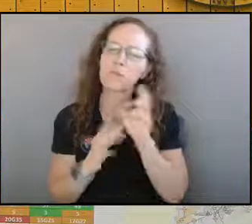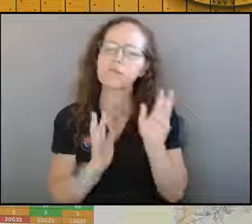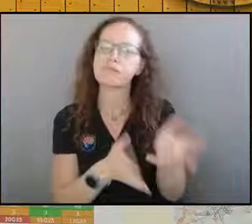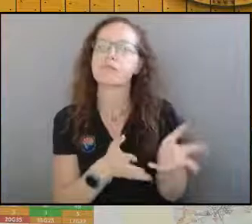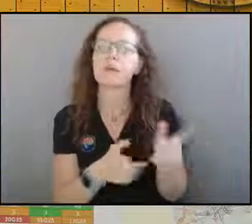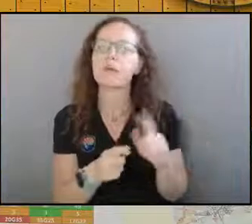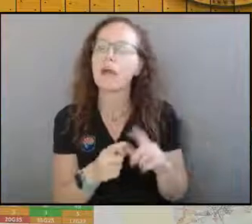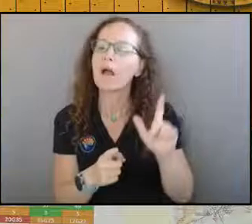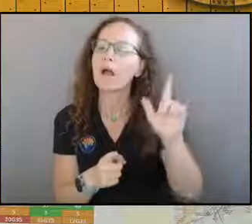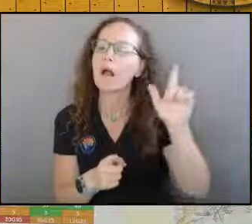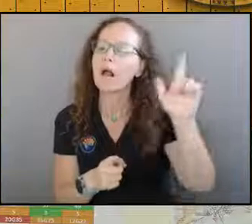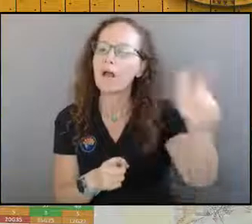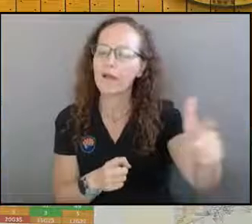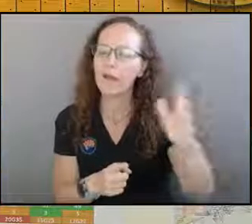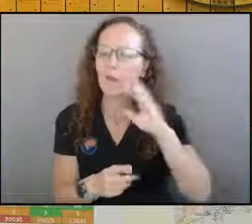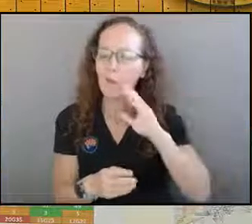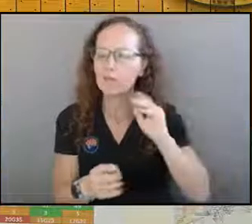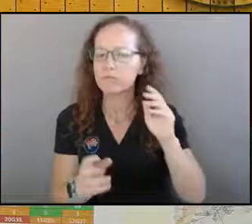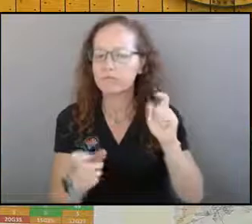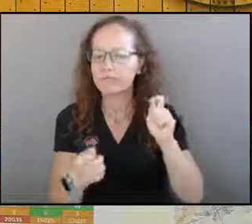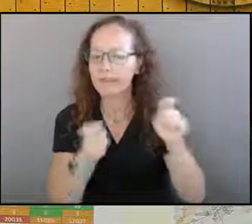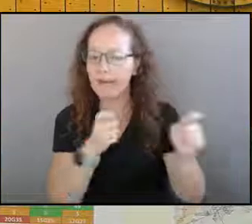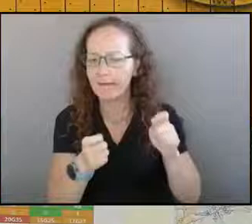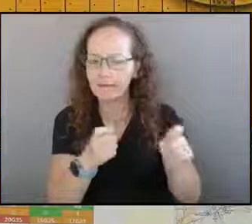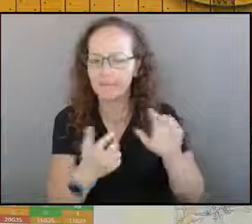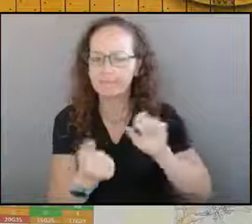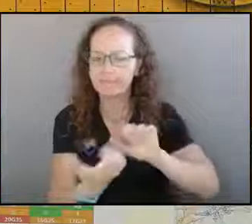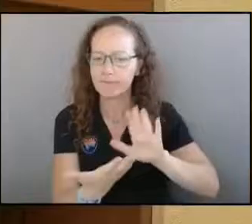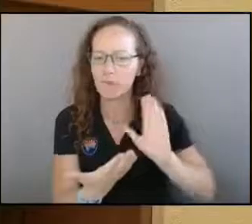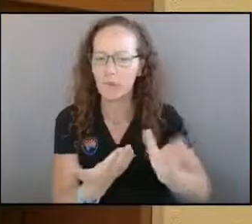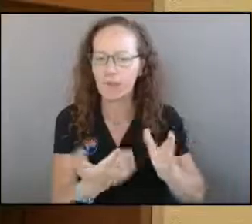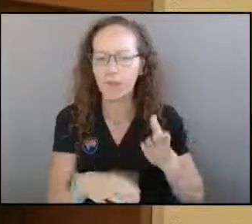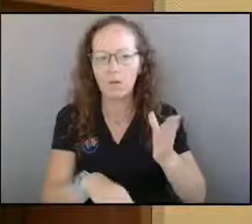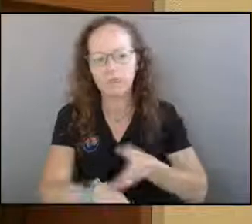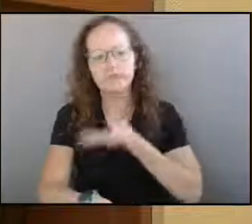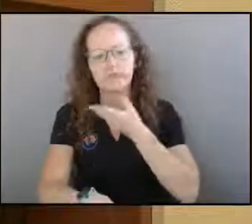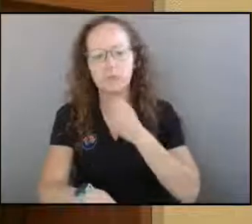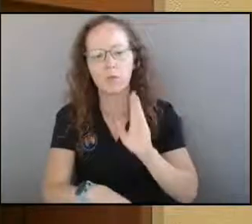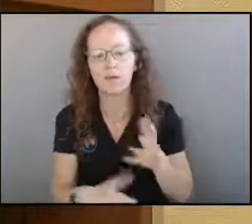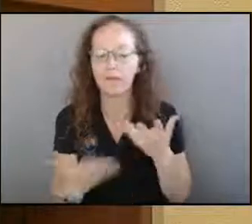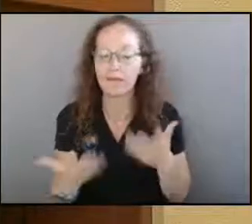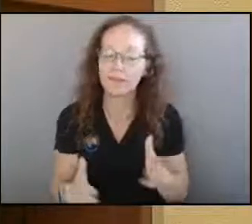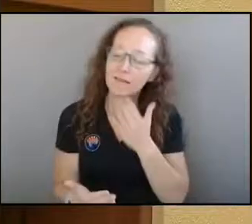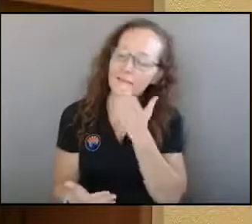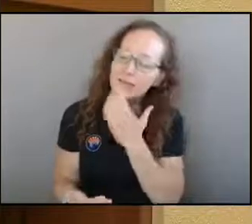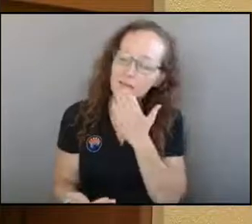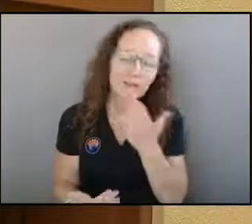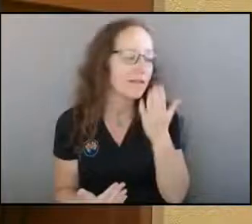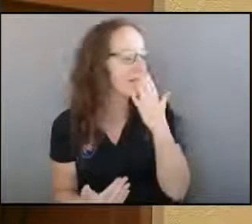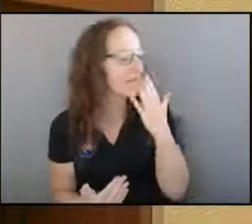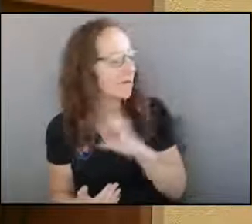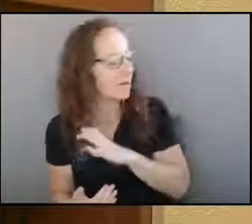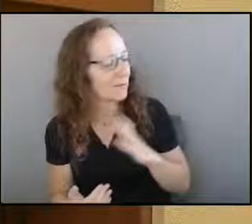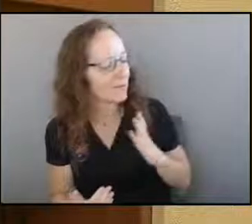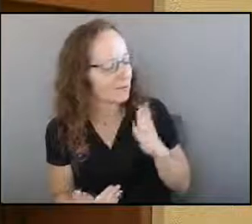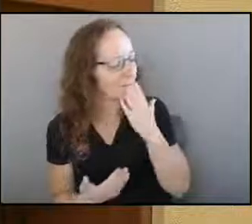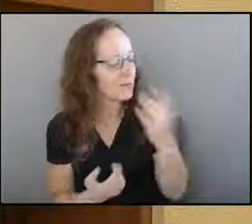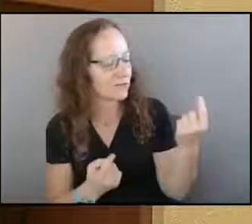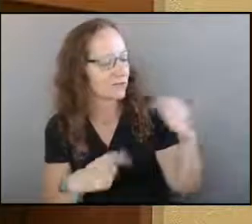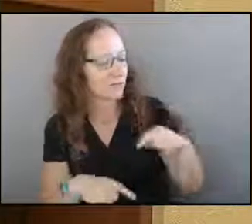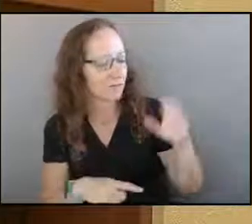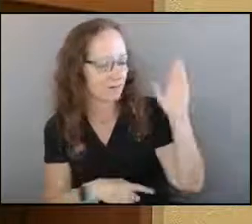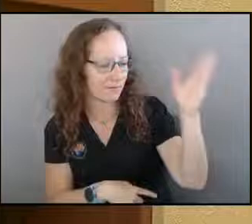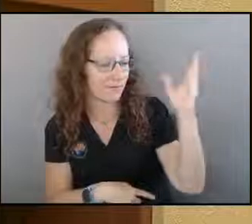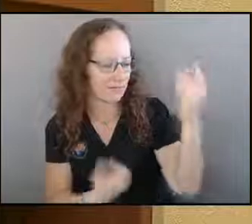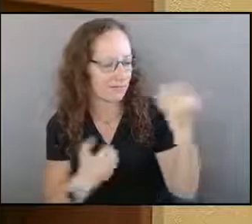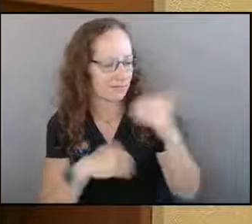we will bring it back. And I think that's all I've got for now. Again, thank you. Thank you so much, Commissioner. We really appreciate you coming and speaking with us